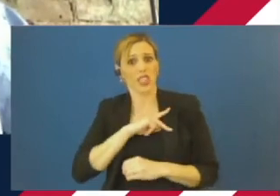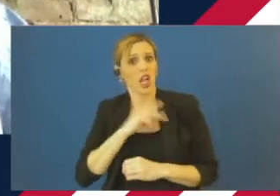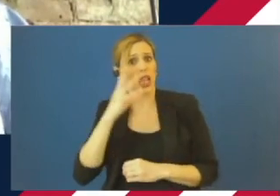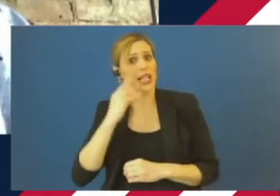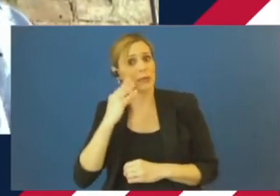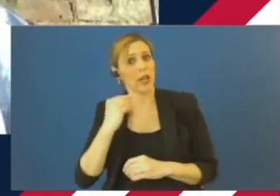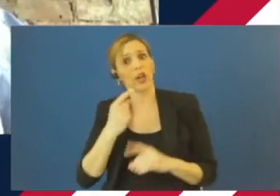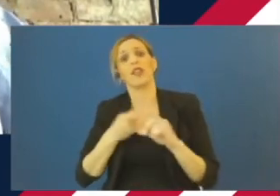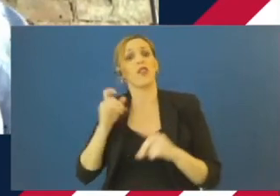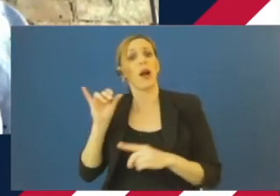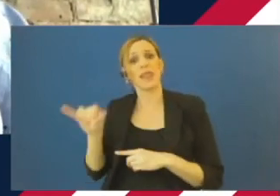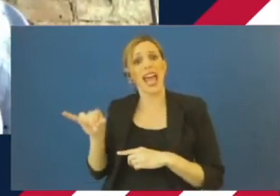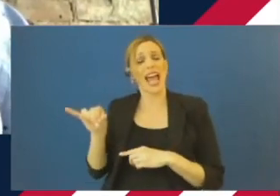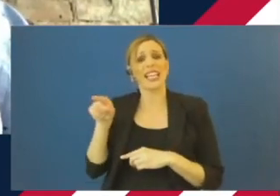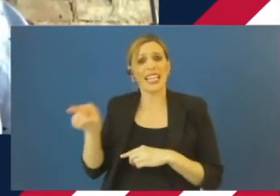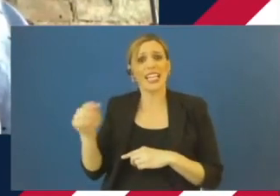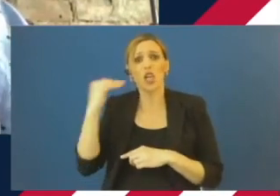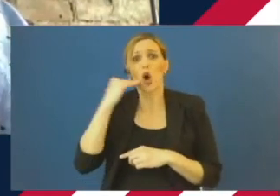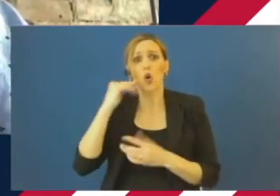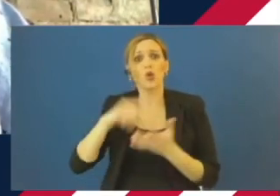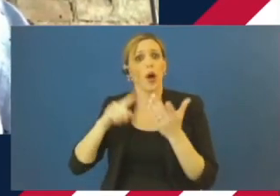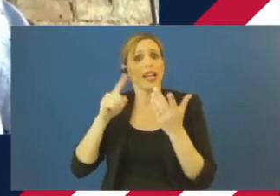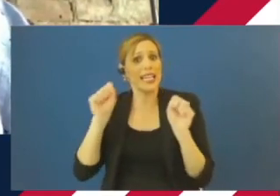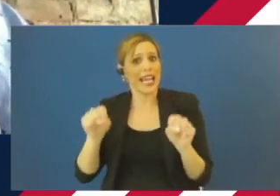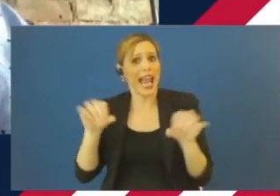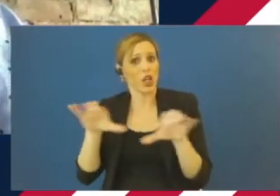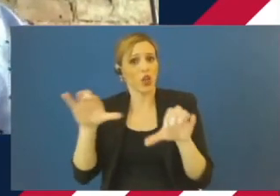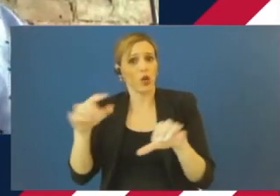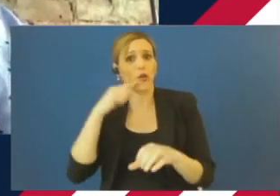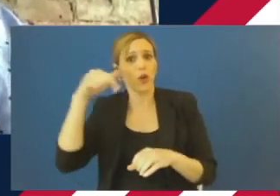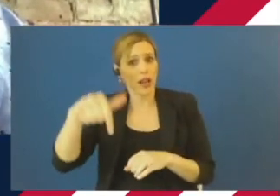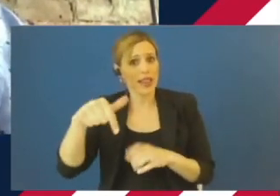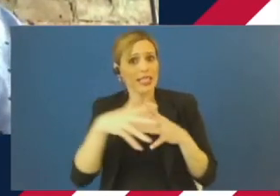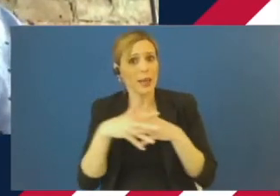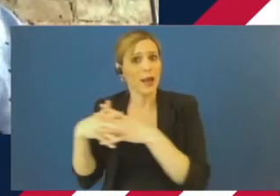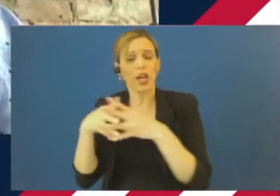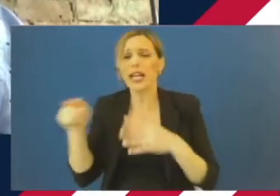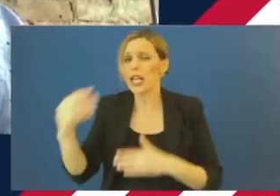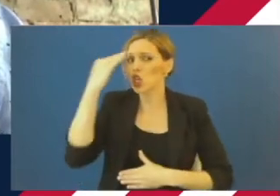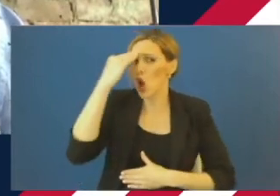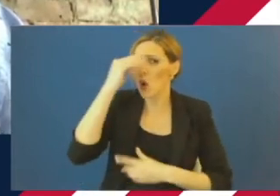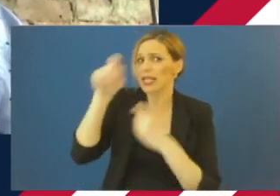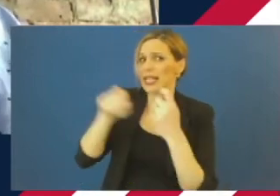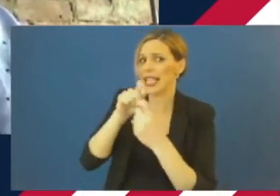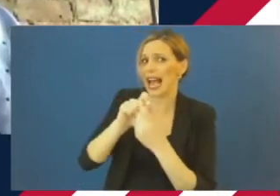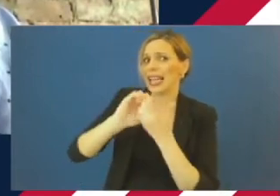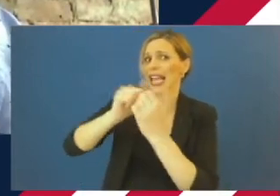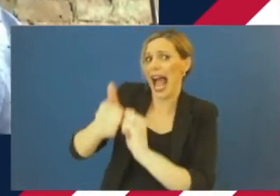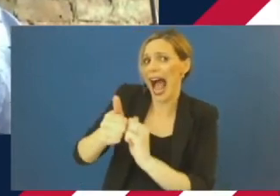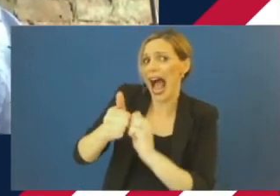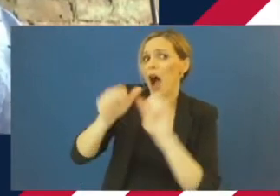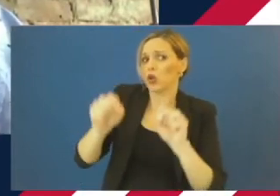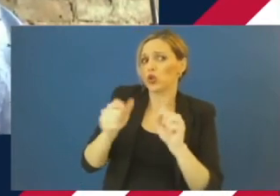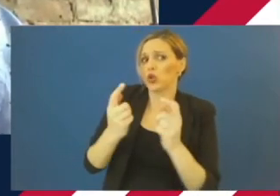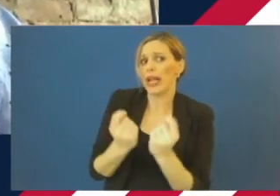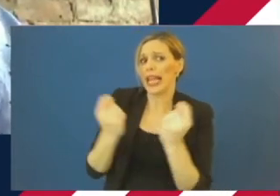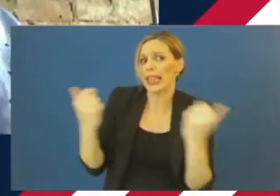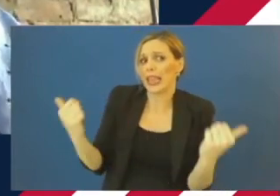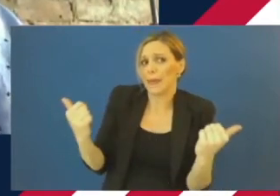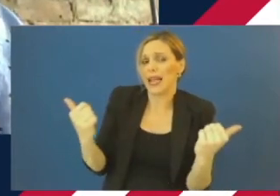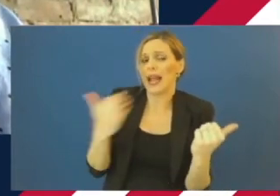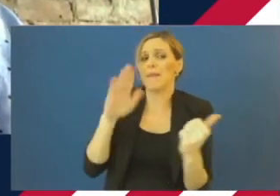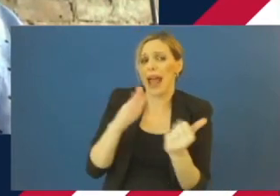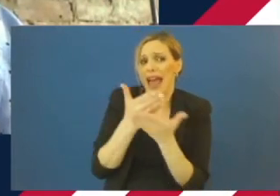it to something better. And if that isn't exactly what this country needs, in the wake of the deaths of George Floyd and Ahmaud